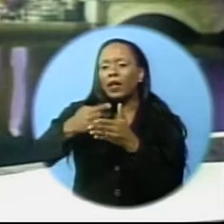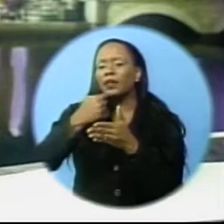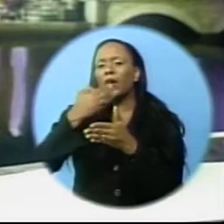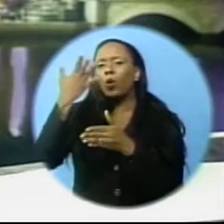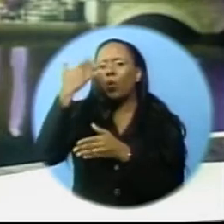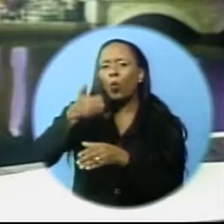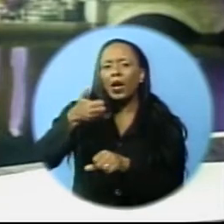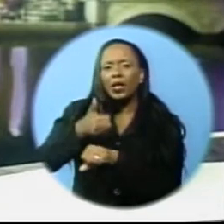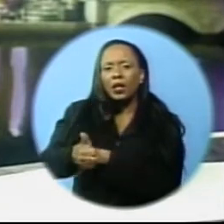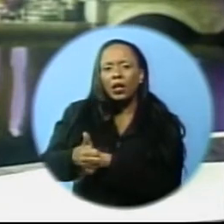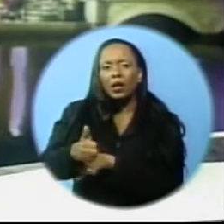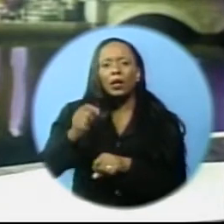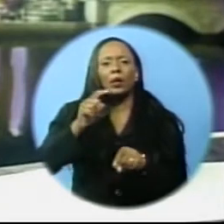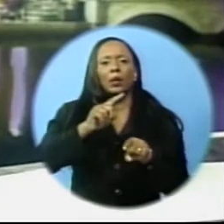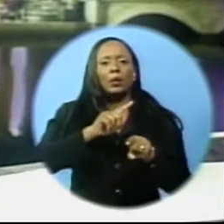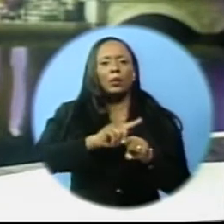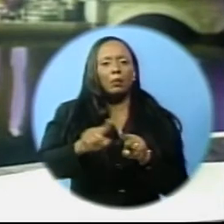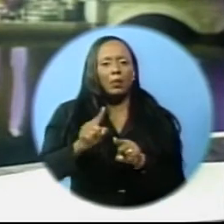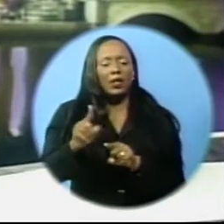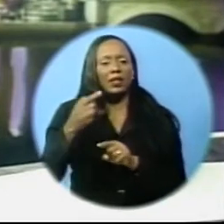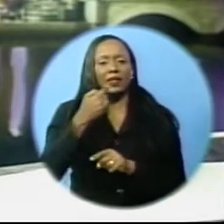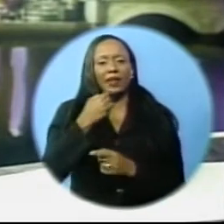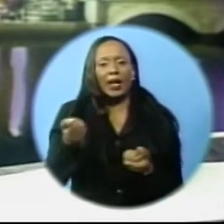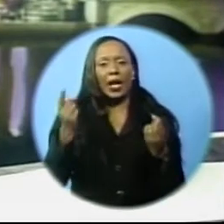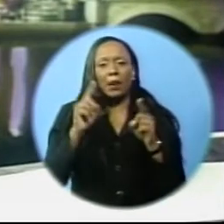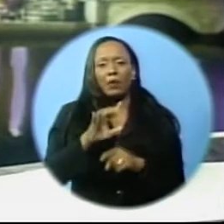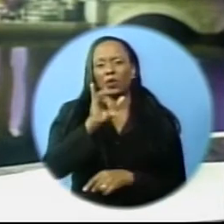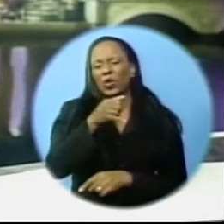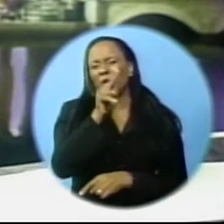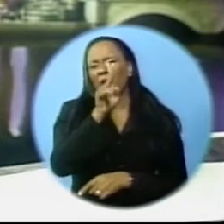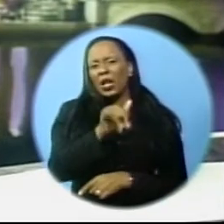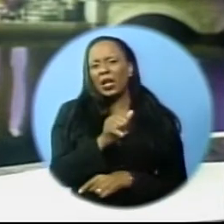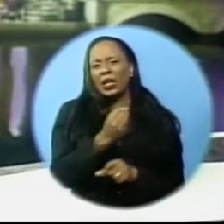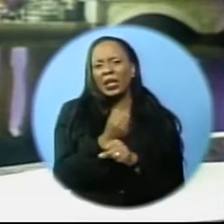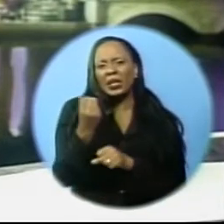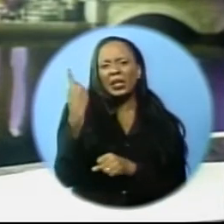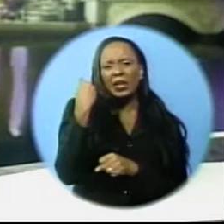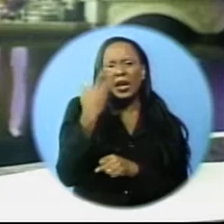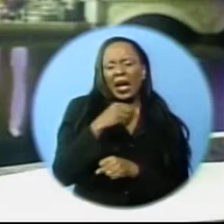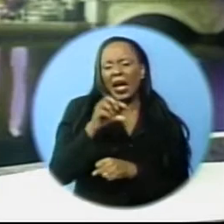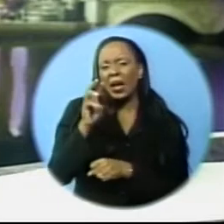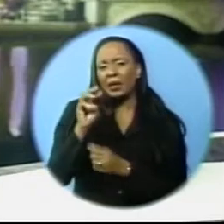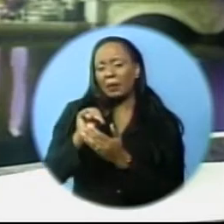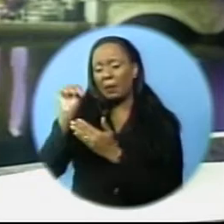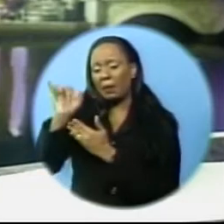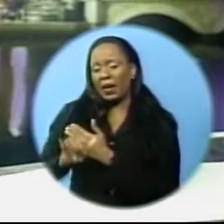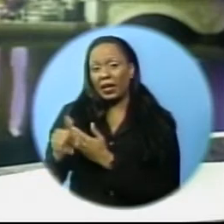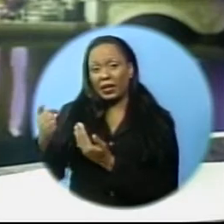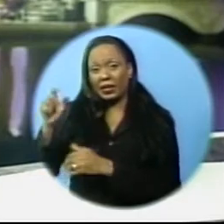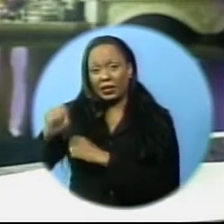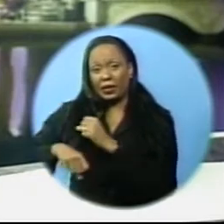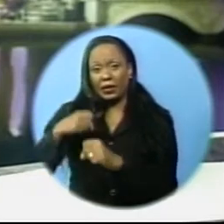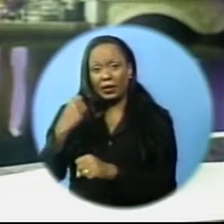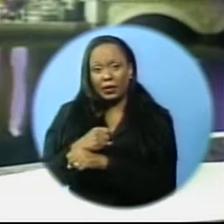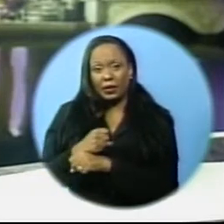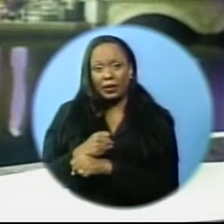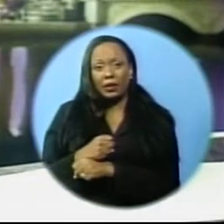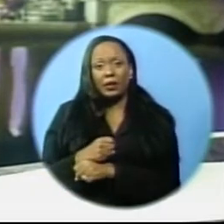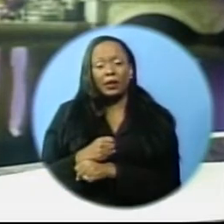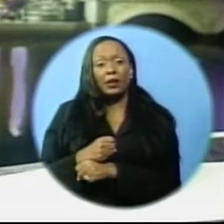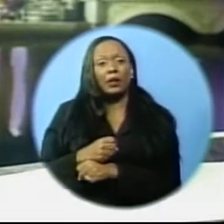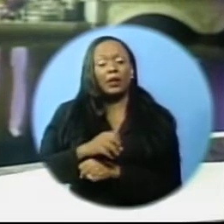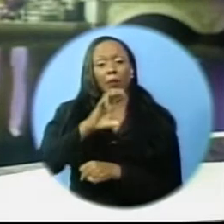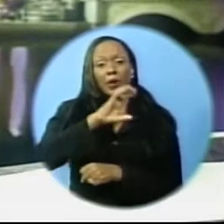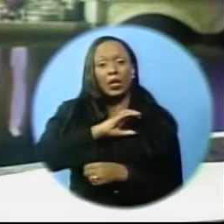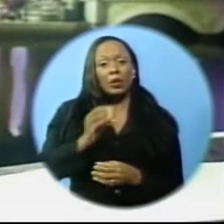offences. The act was reportedly committed between July 2015 and May this year. There was no objection to bail, and Pollard